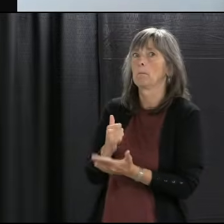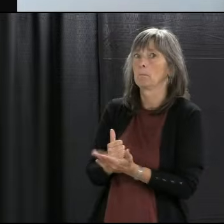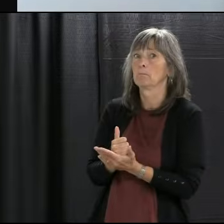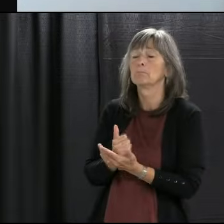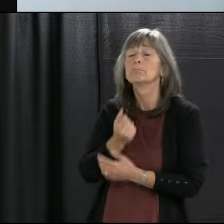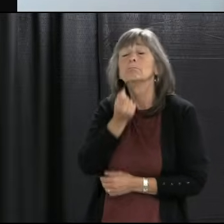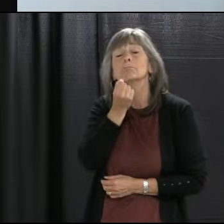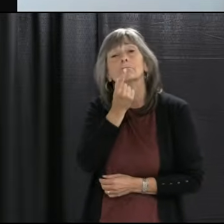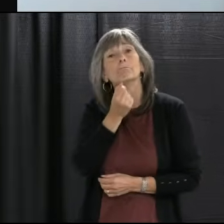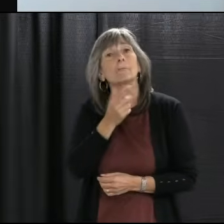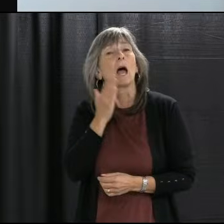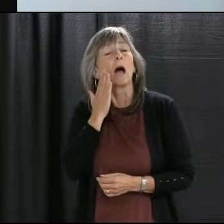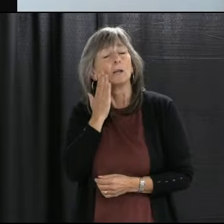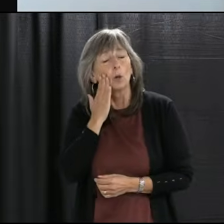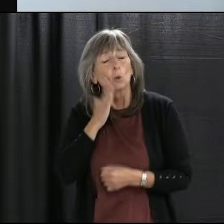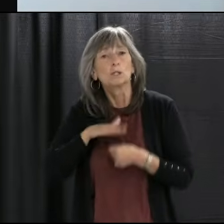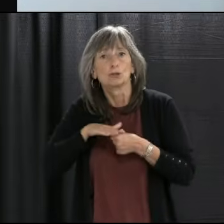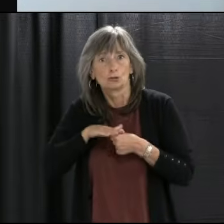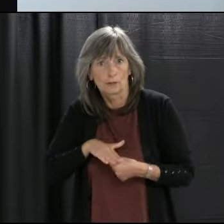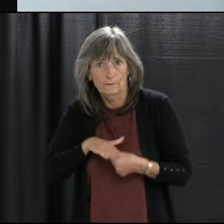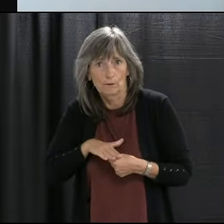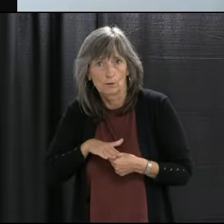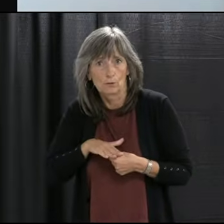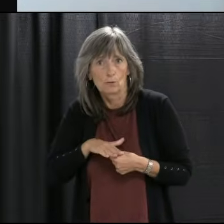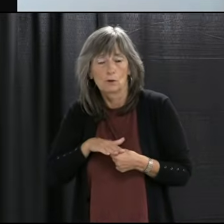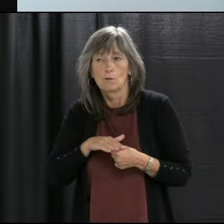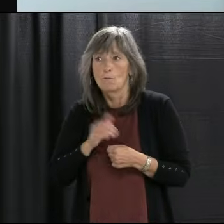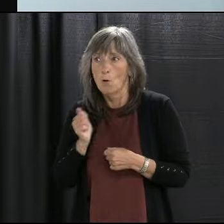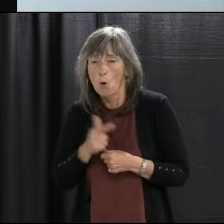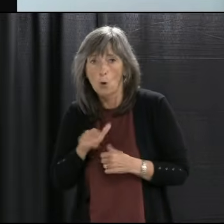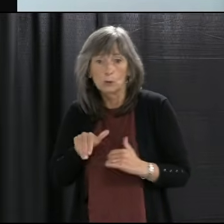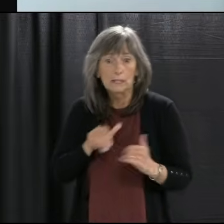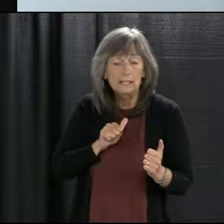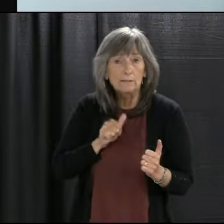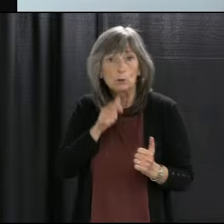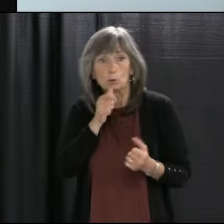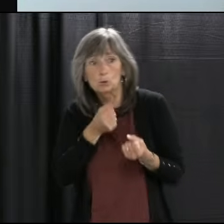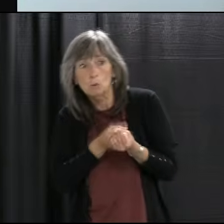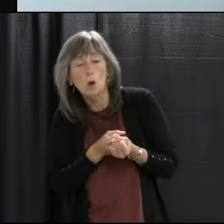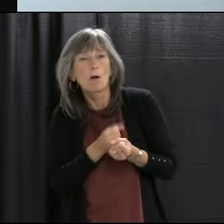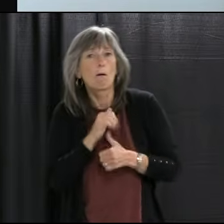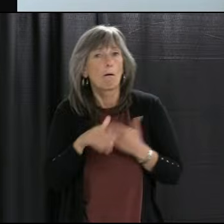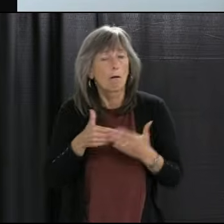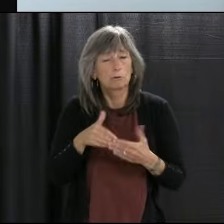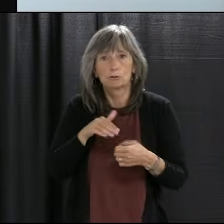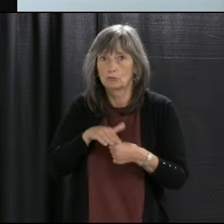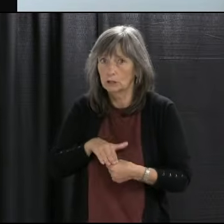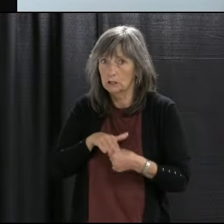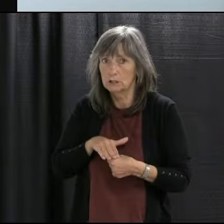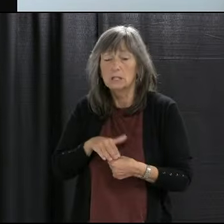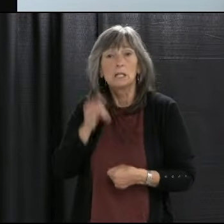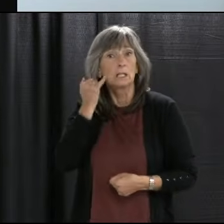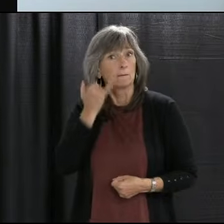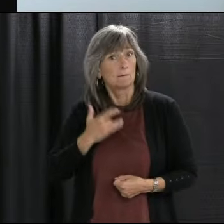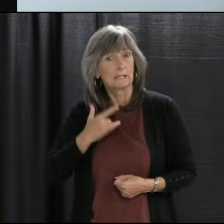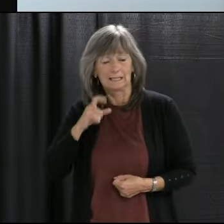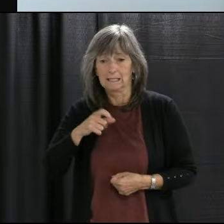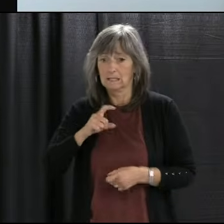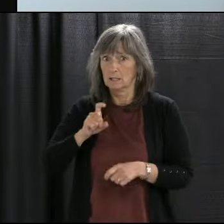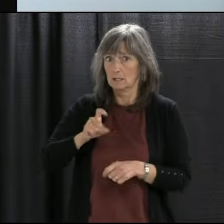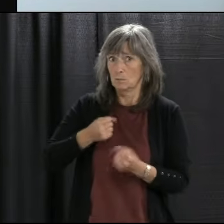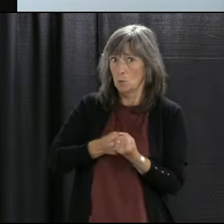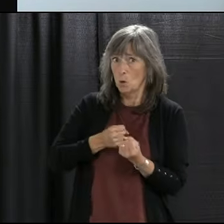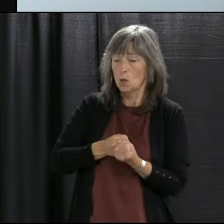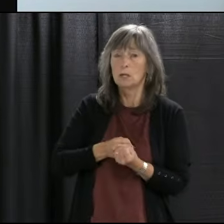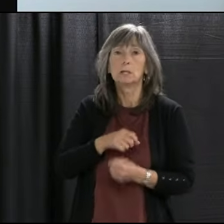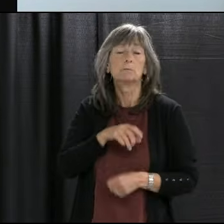It's stressful for everyone under these circumstances. And if you feel in need of support, 811